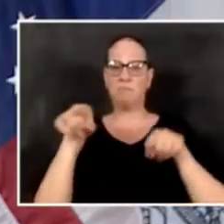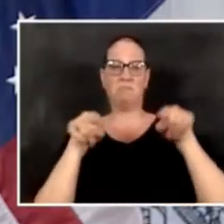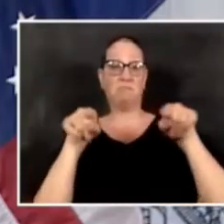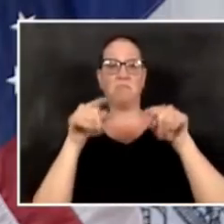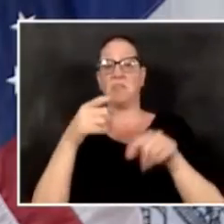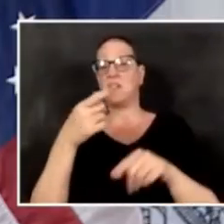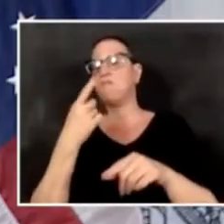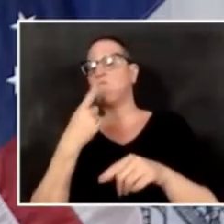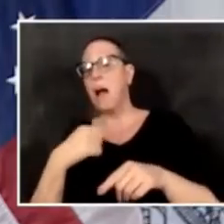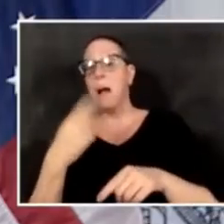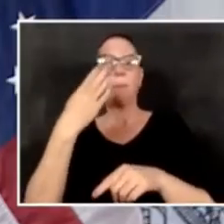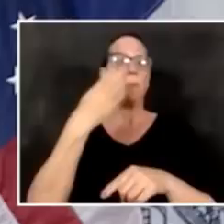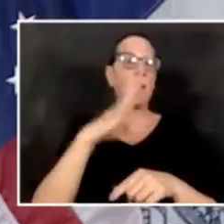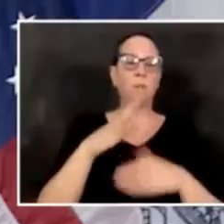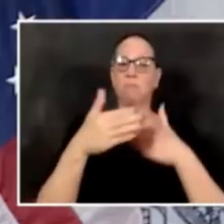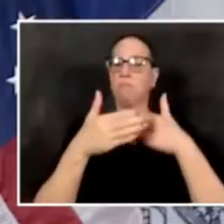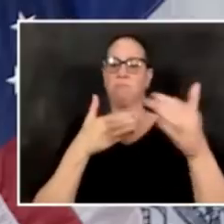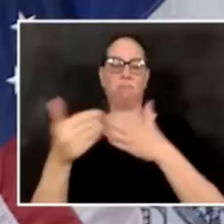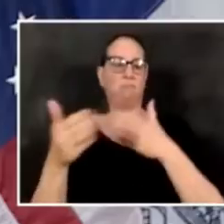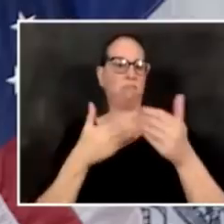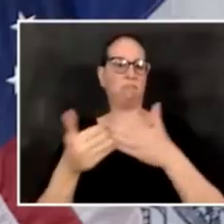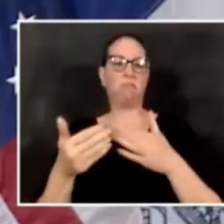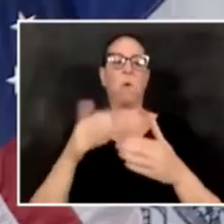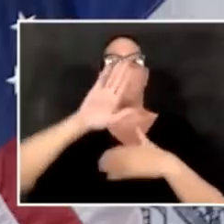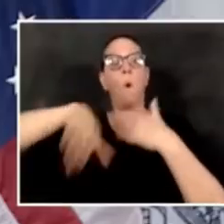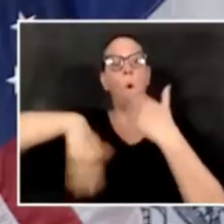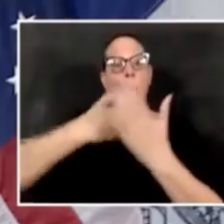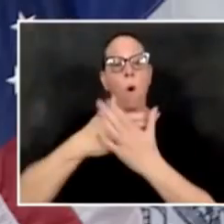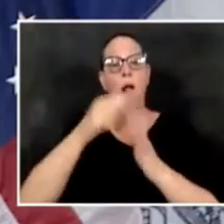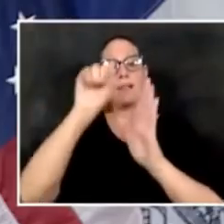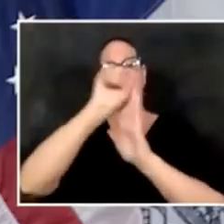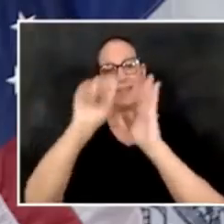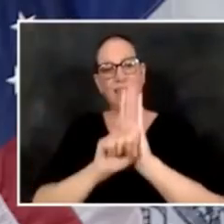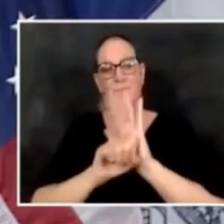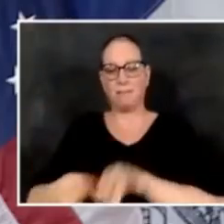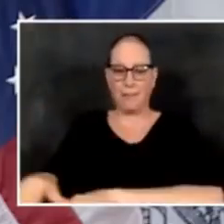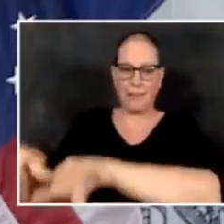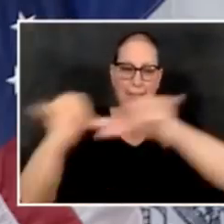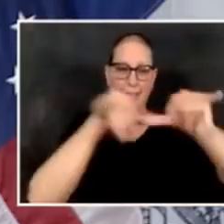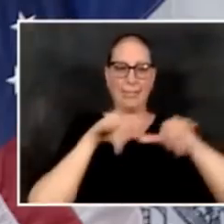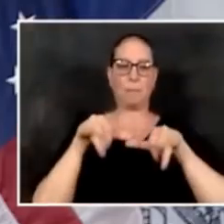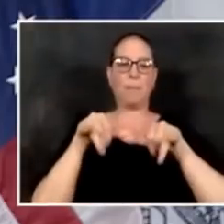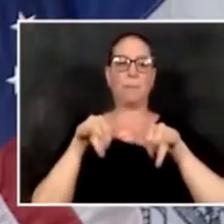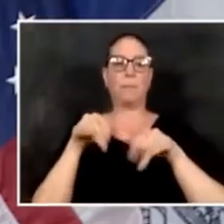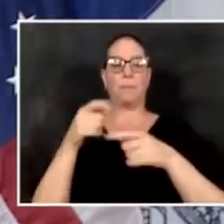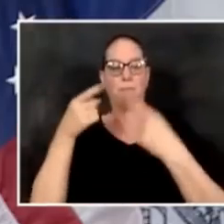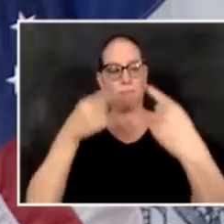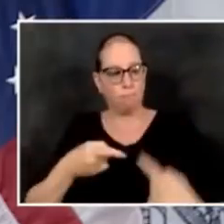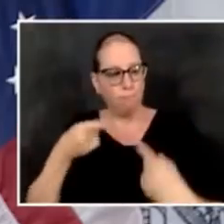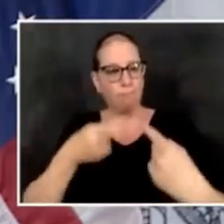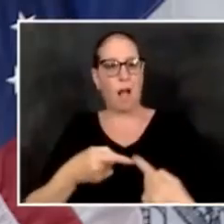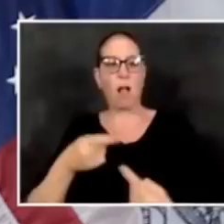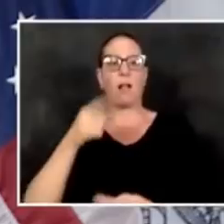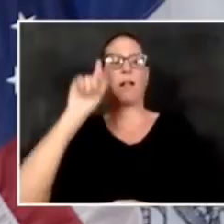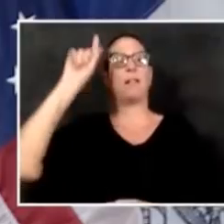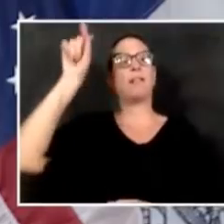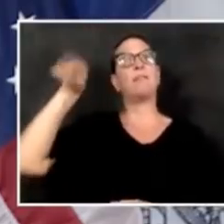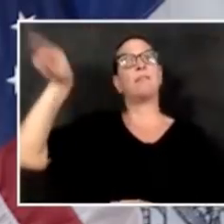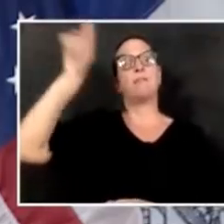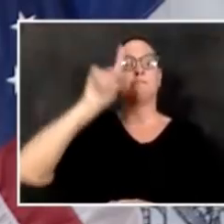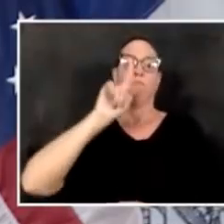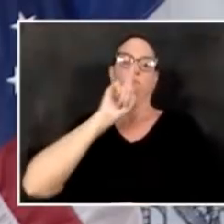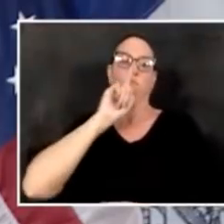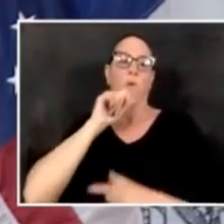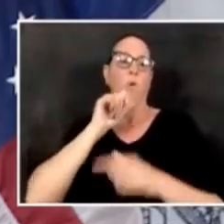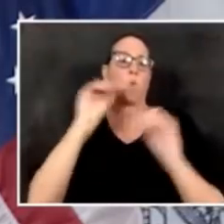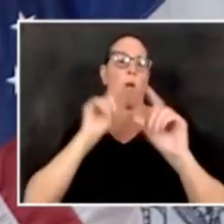question, and we're not getting answers, certainly from the White House. In fact, the indicators we've gotten from the White House in the last 48